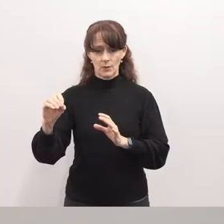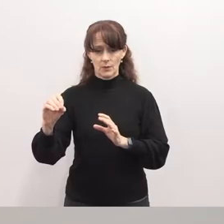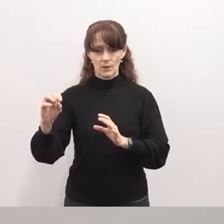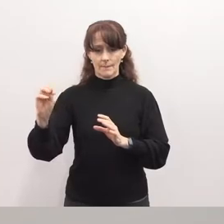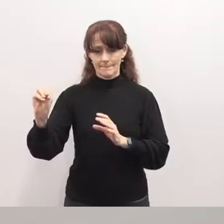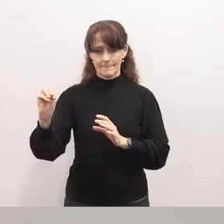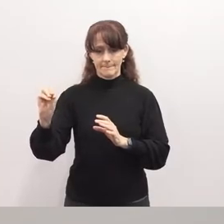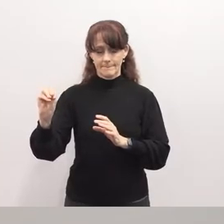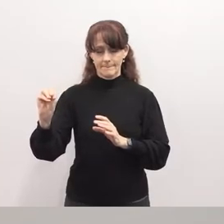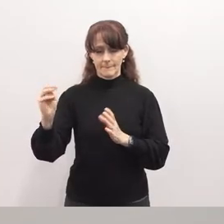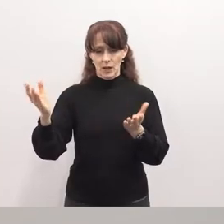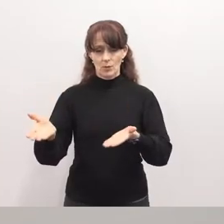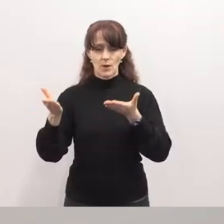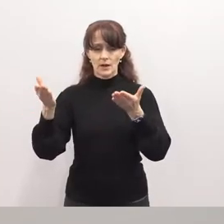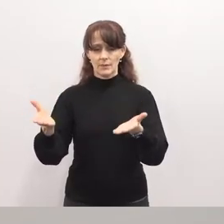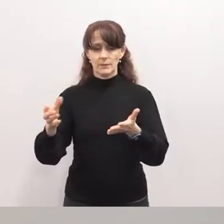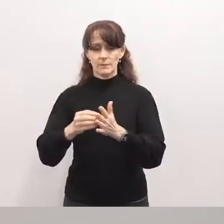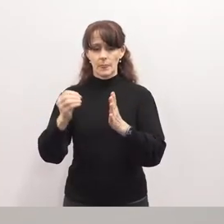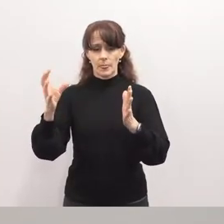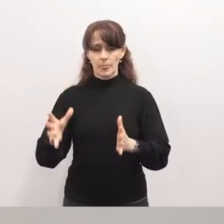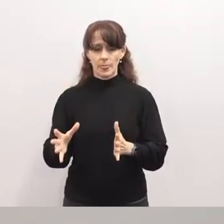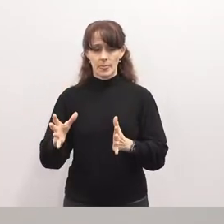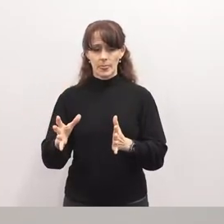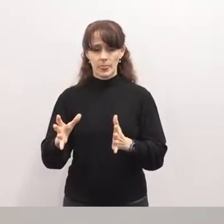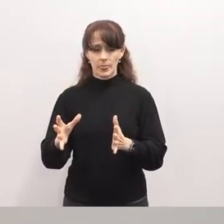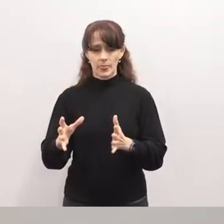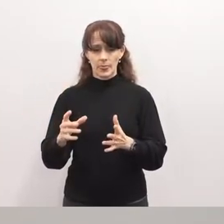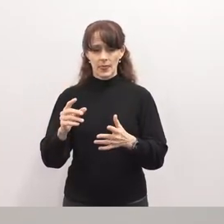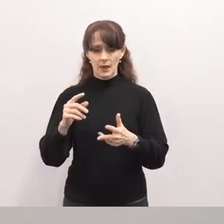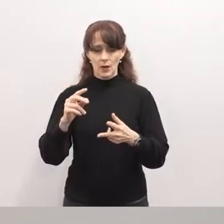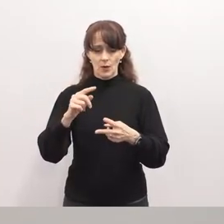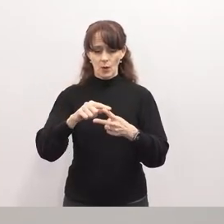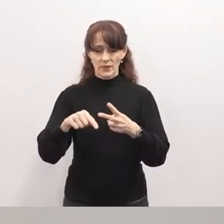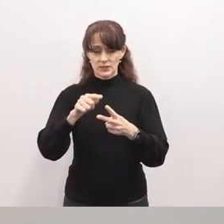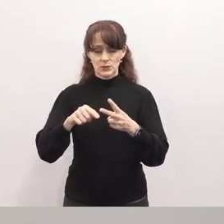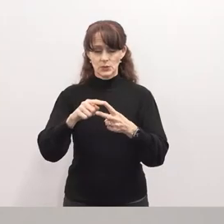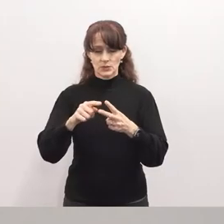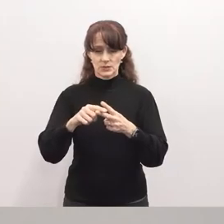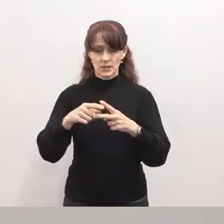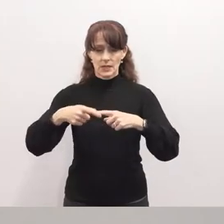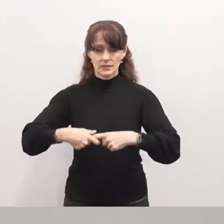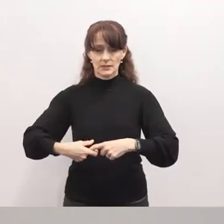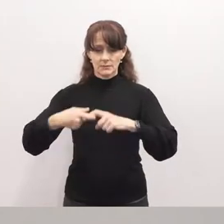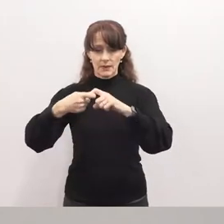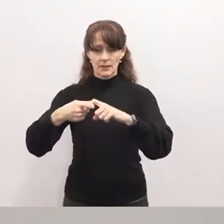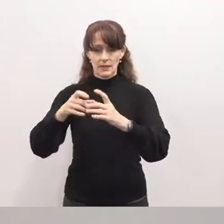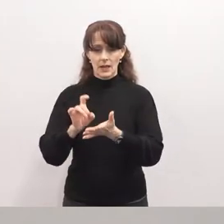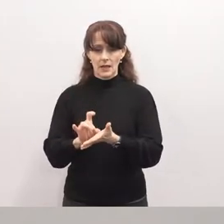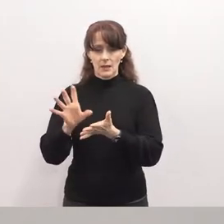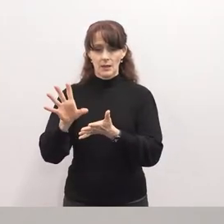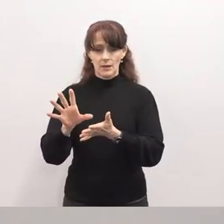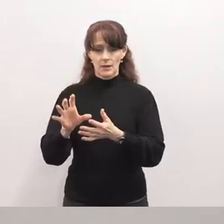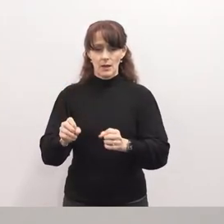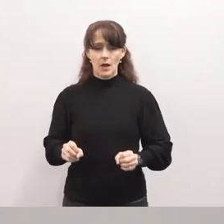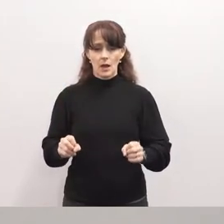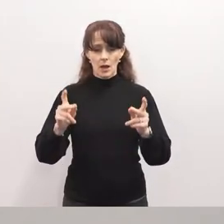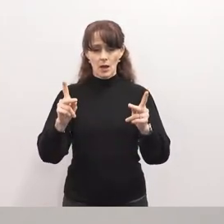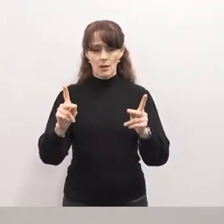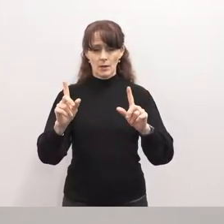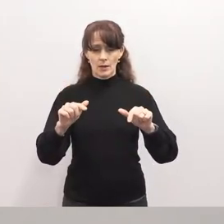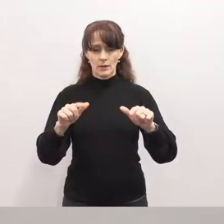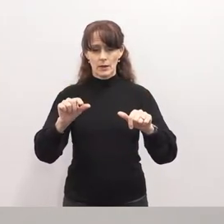48900M with the recommendation that the student be or students be considered for a suspended expulsion with an opportunity to